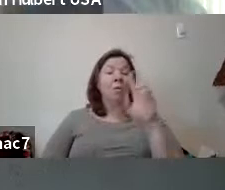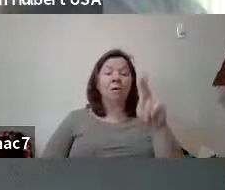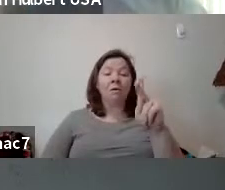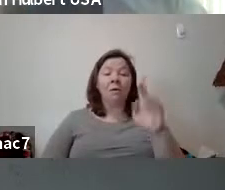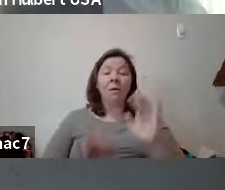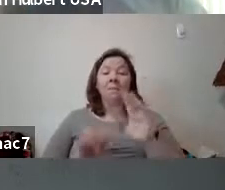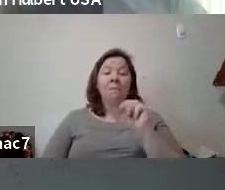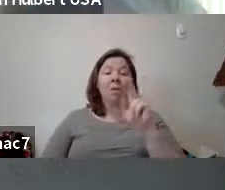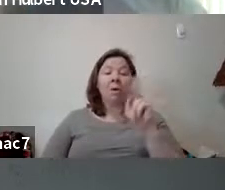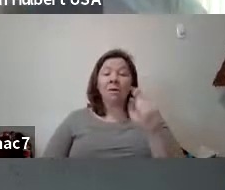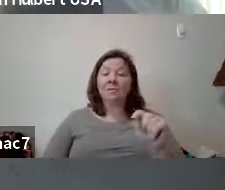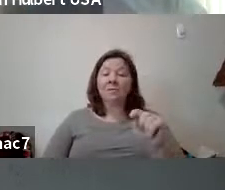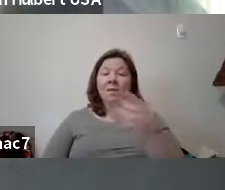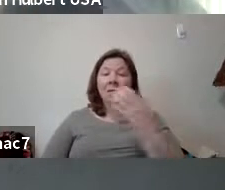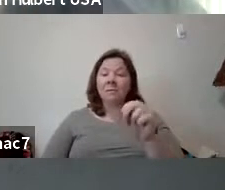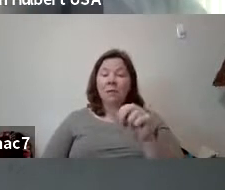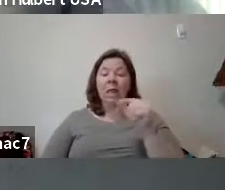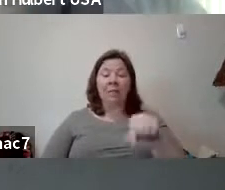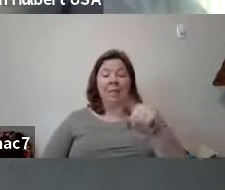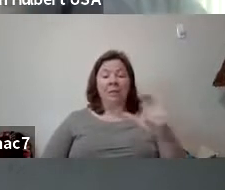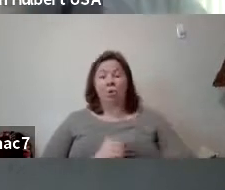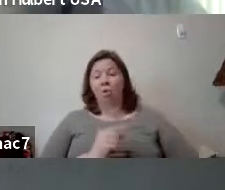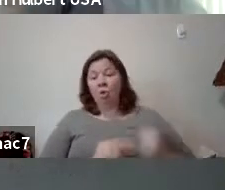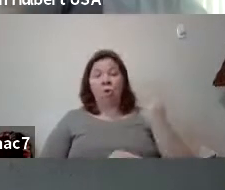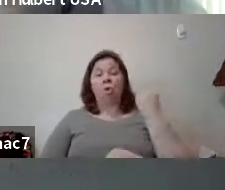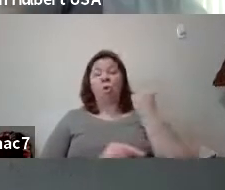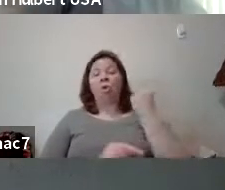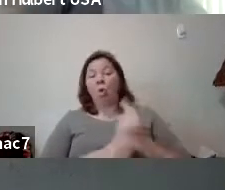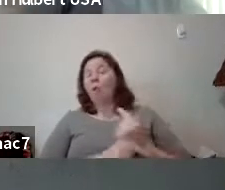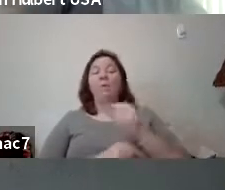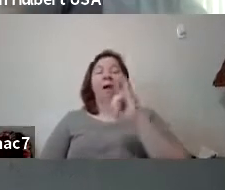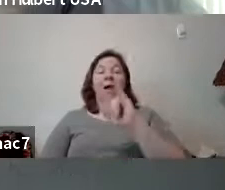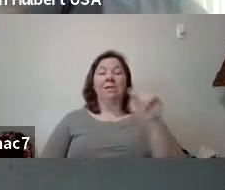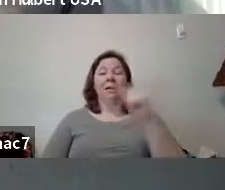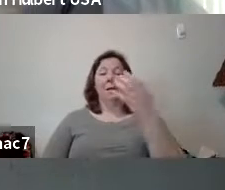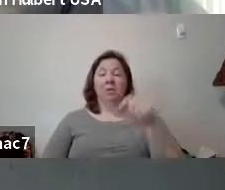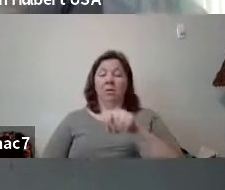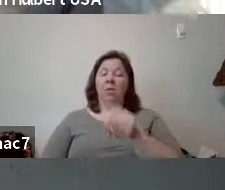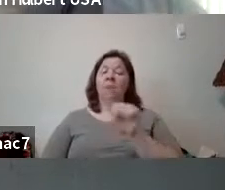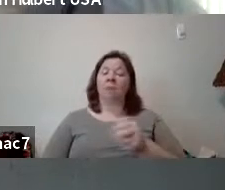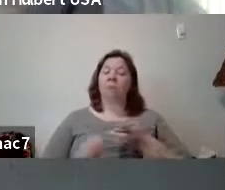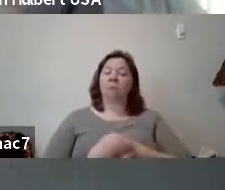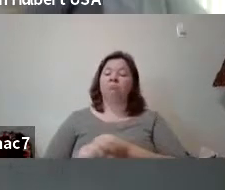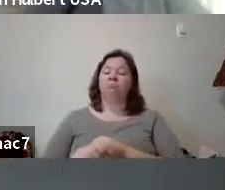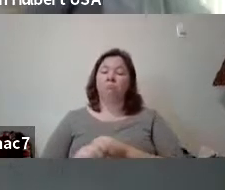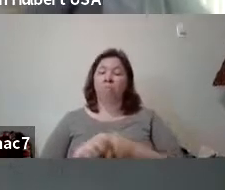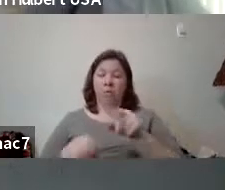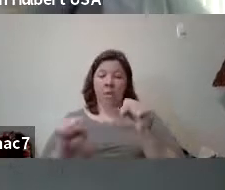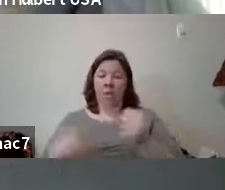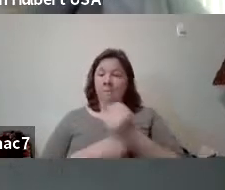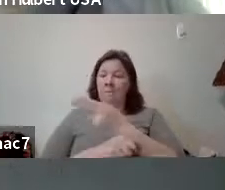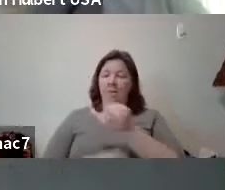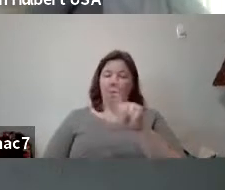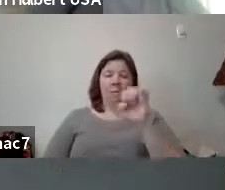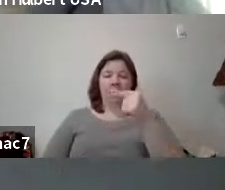understand that. This is a global IT company, and you get to be a founder. you will be able to leave a legacy that you can